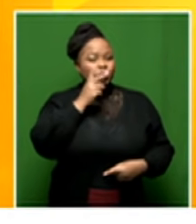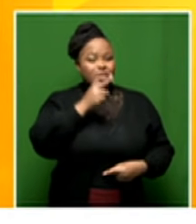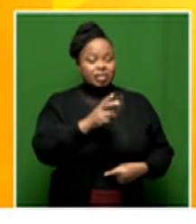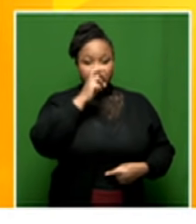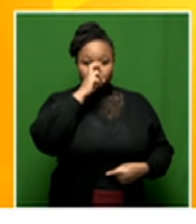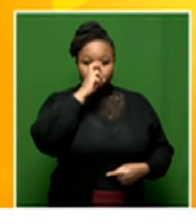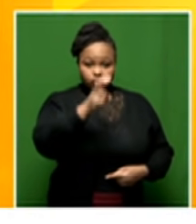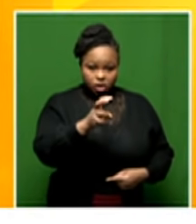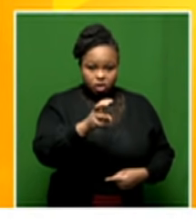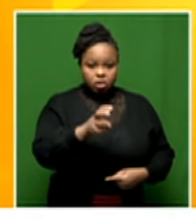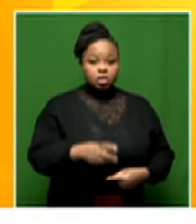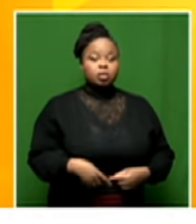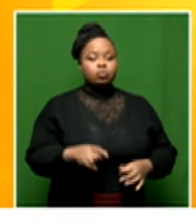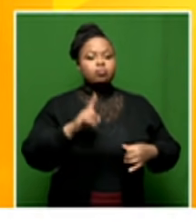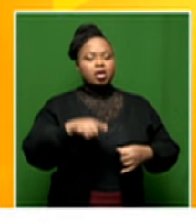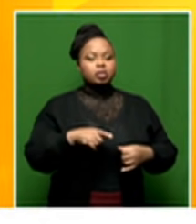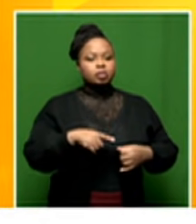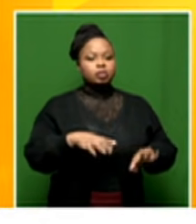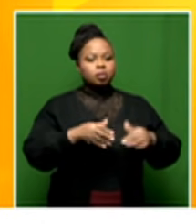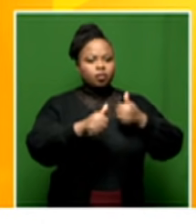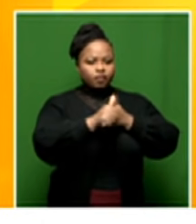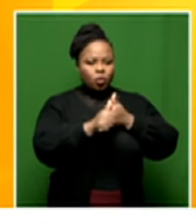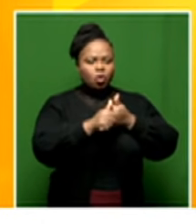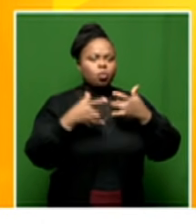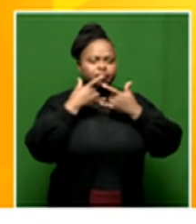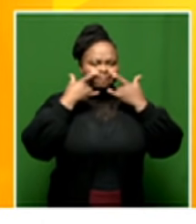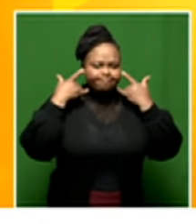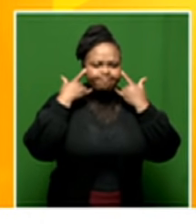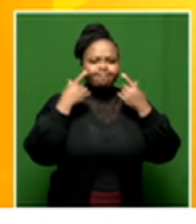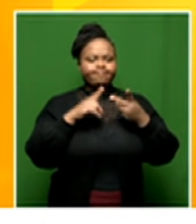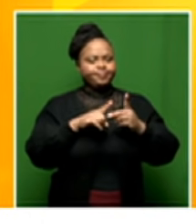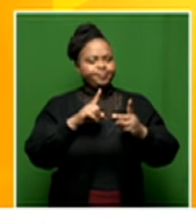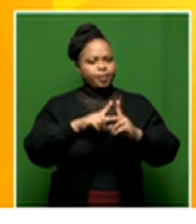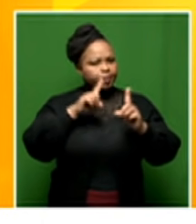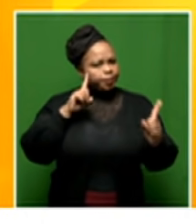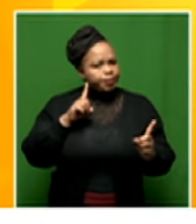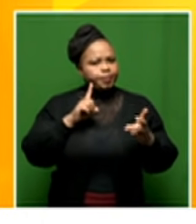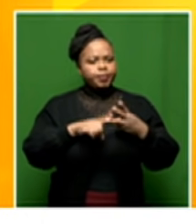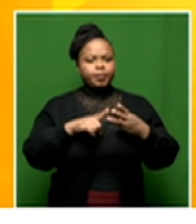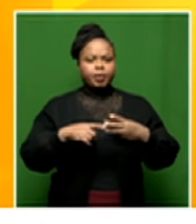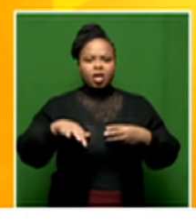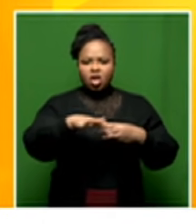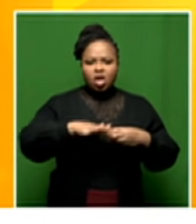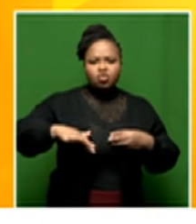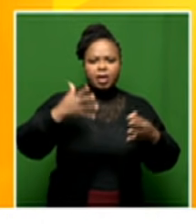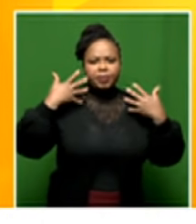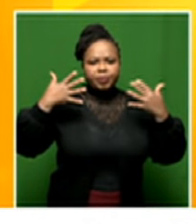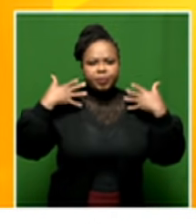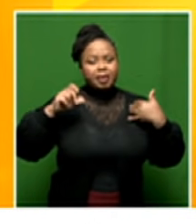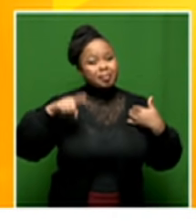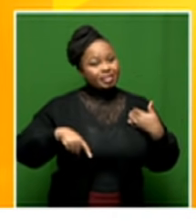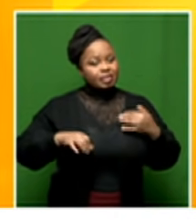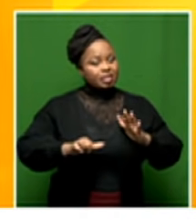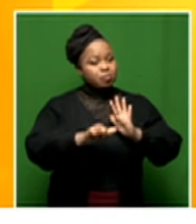strict non-pharmaceutical interventions, that's the wearing of the masks, the physical distancing, the ventilation, and so on. And if those